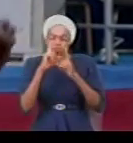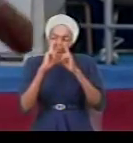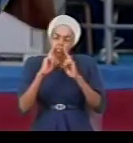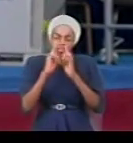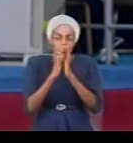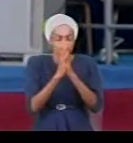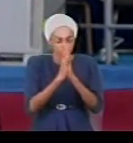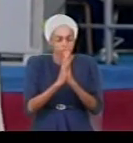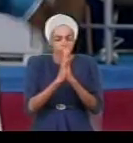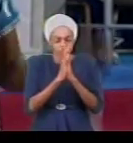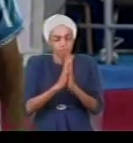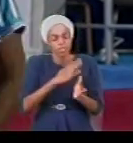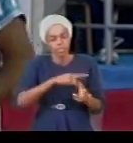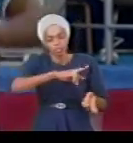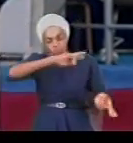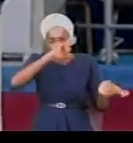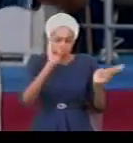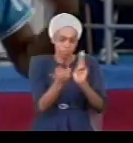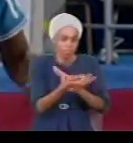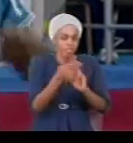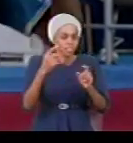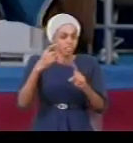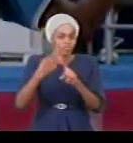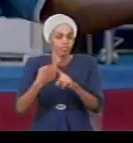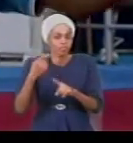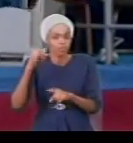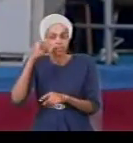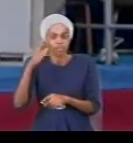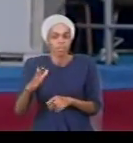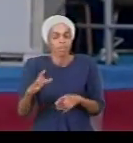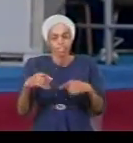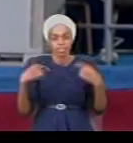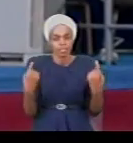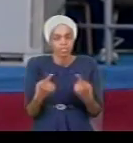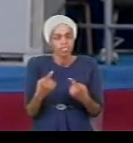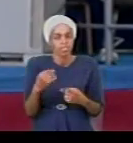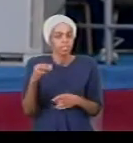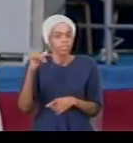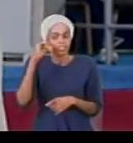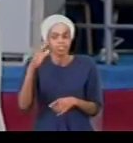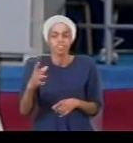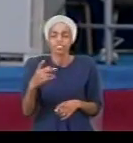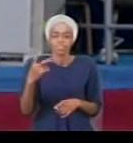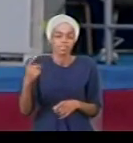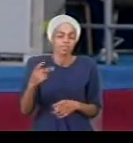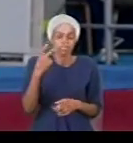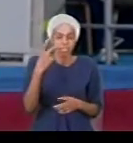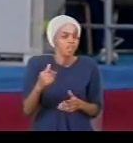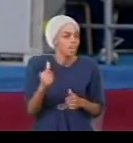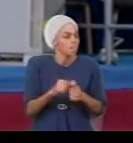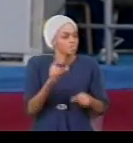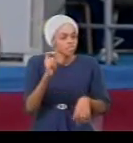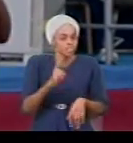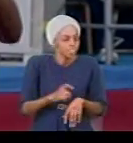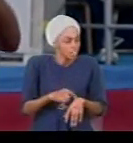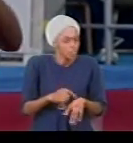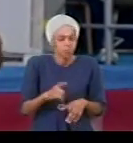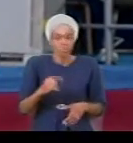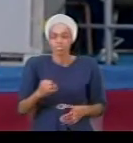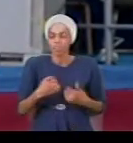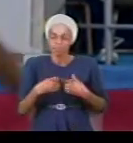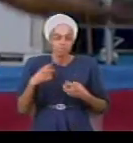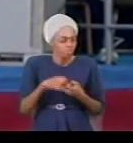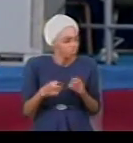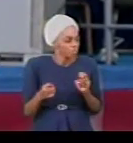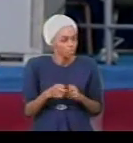private everyday problem is affecting me I do not have joy I don't have peace but since that's adamawa Global Crusade on Sunday on